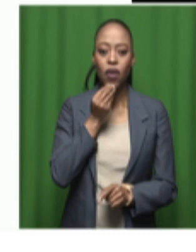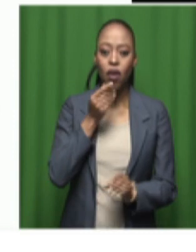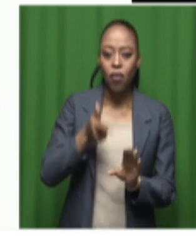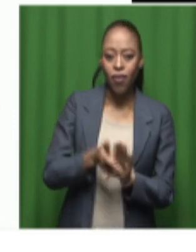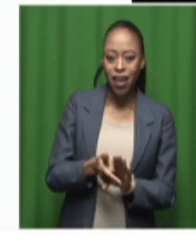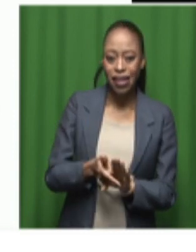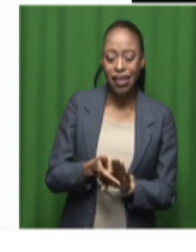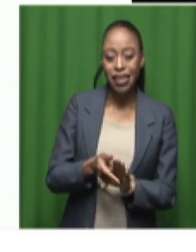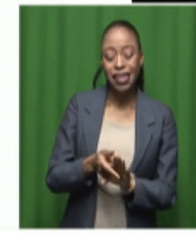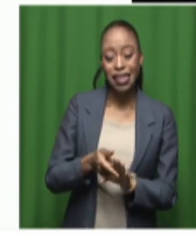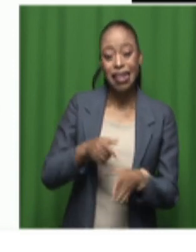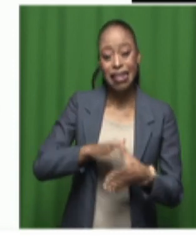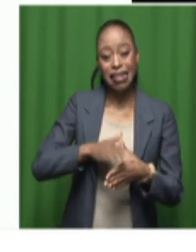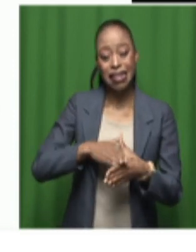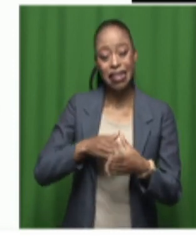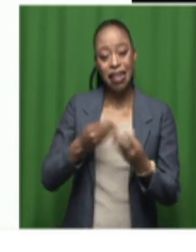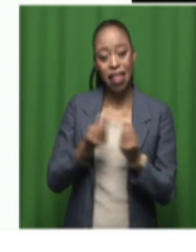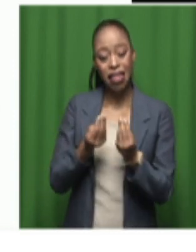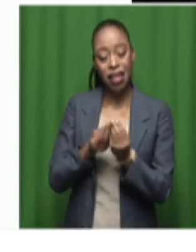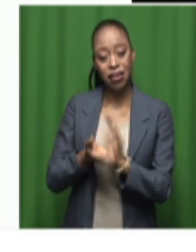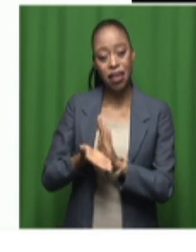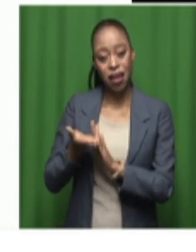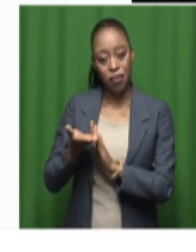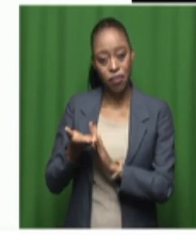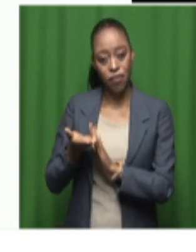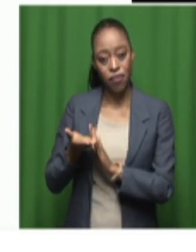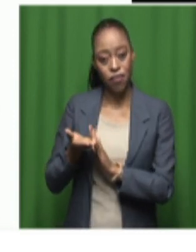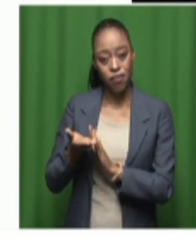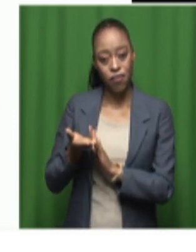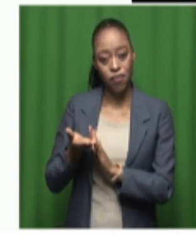were the main drivers of the local South